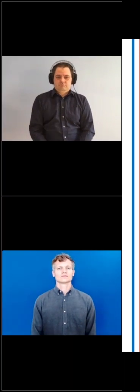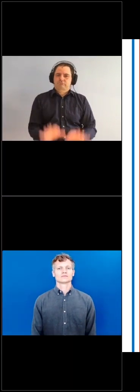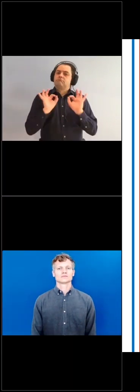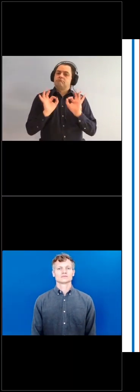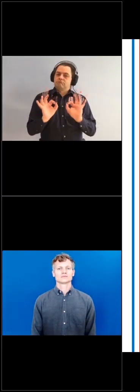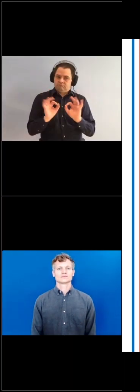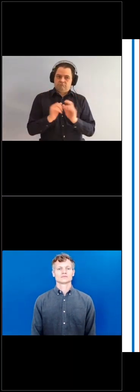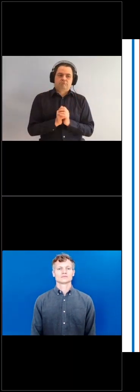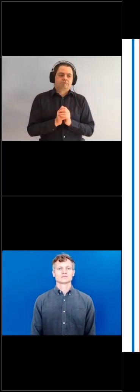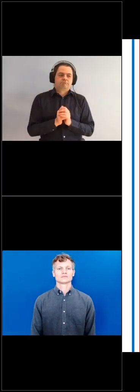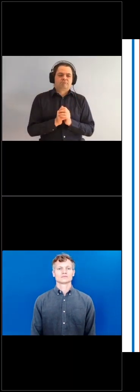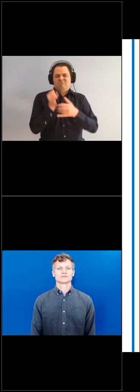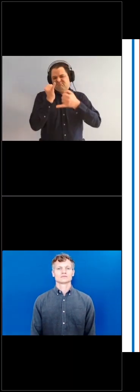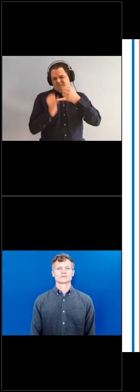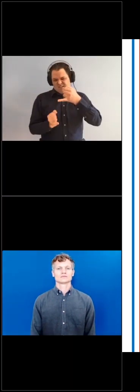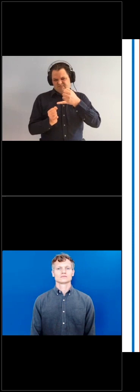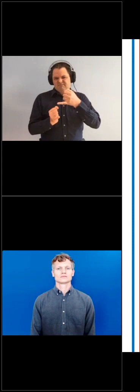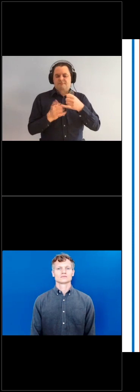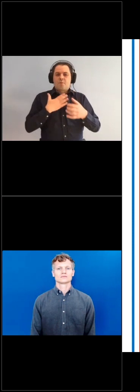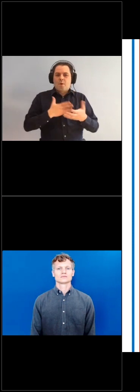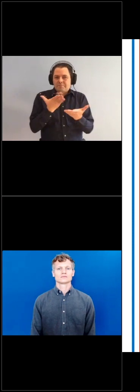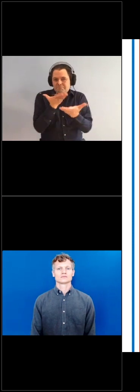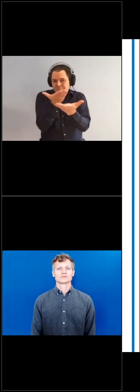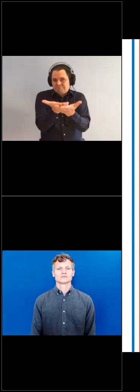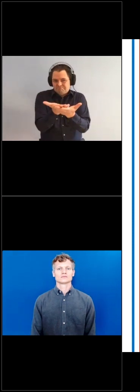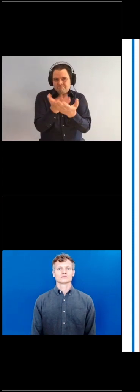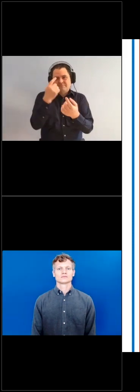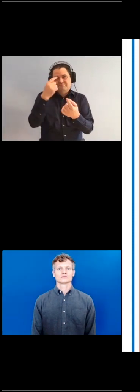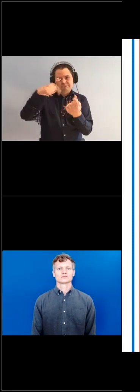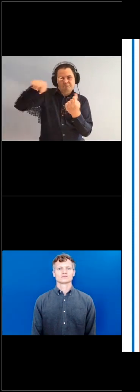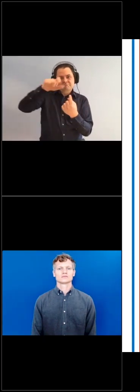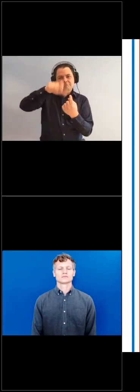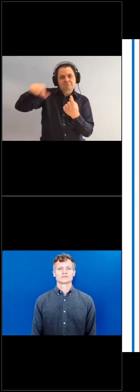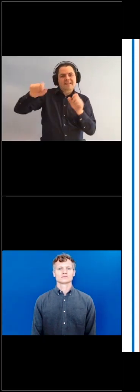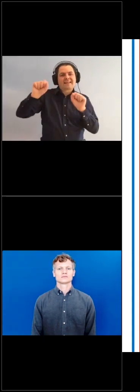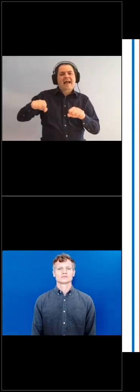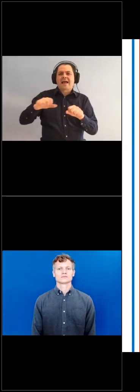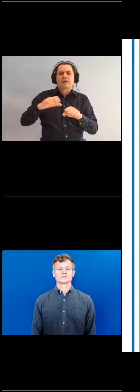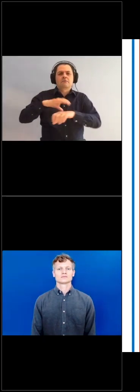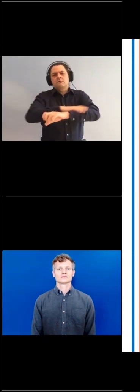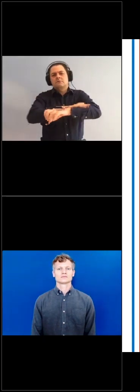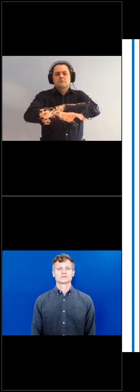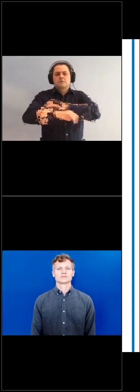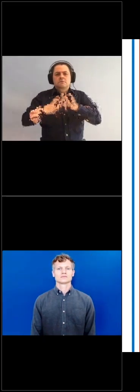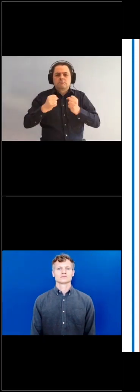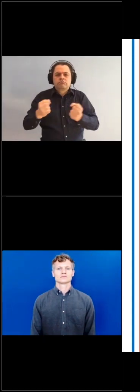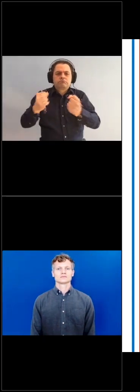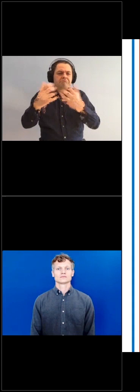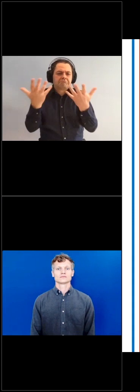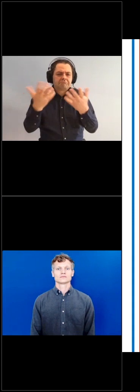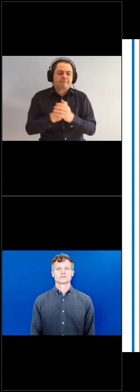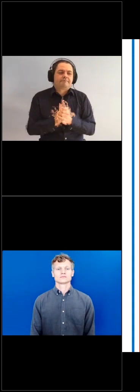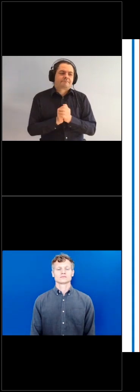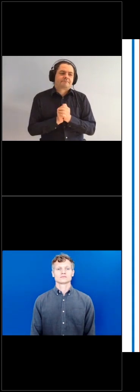And lastly, a few recommendations on what other actors can do. So the first one would be to